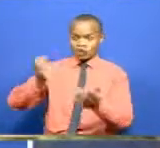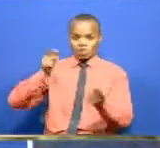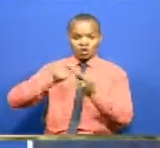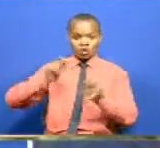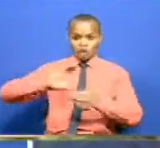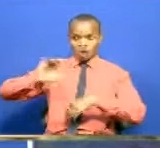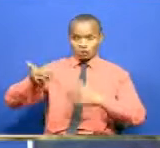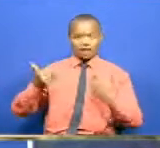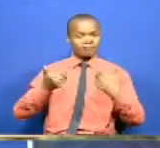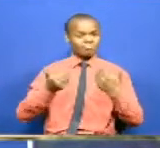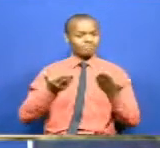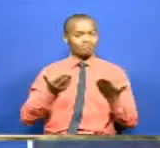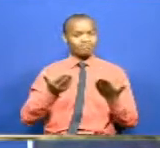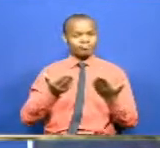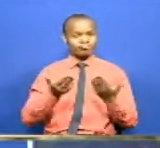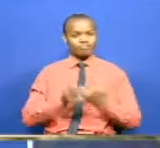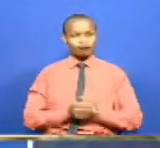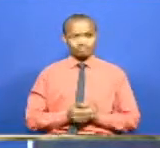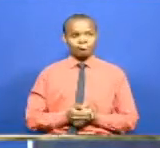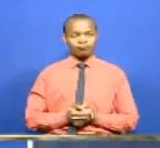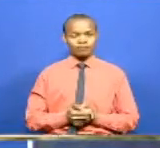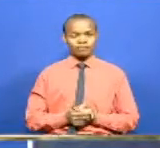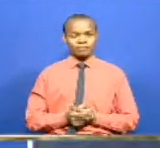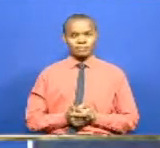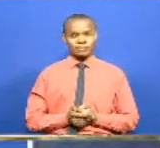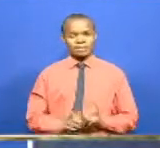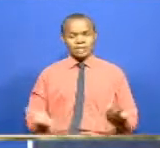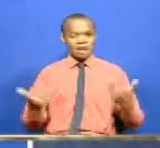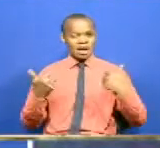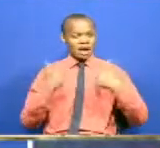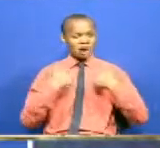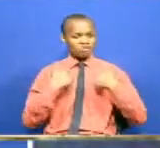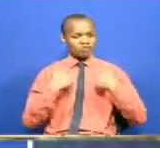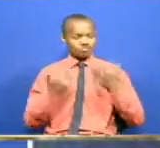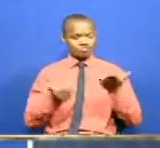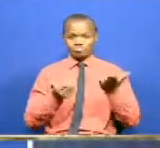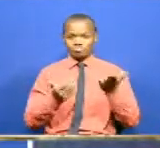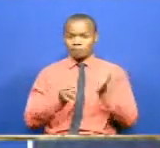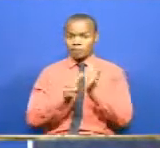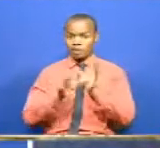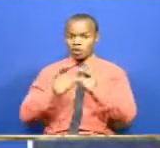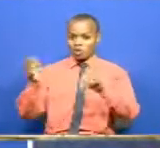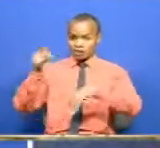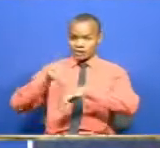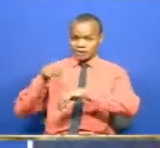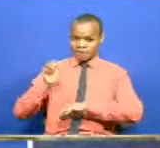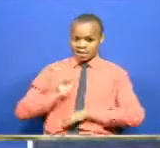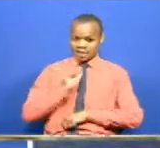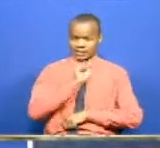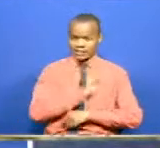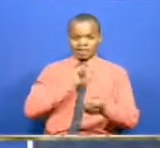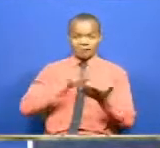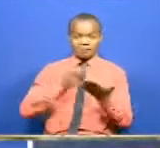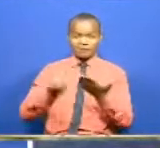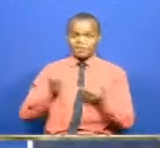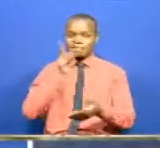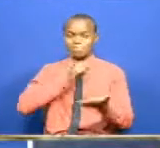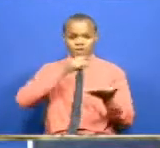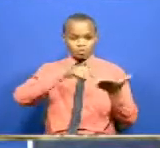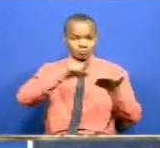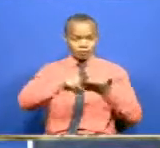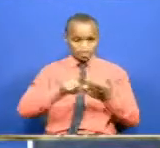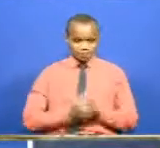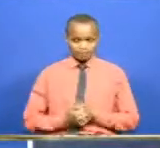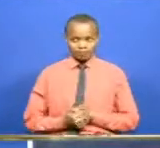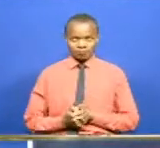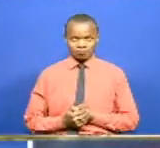have any direct contributory where the Senate has failed to approve. This matter